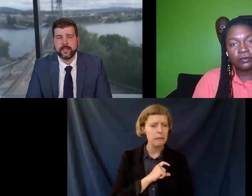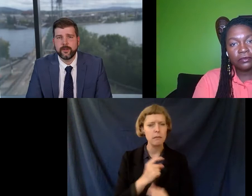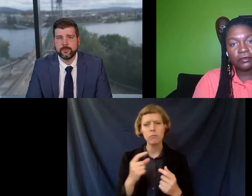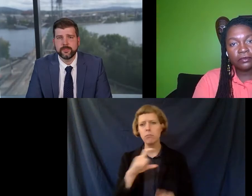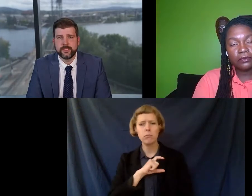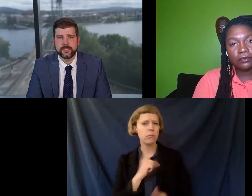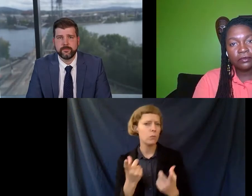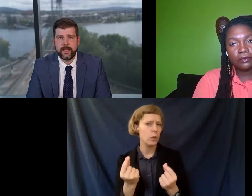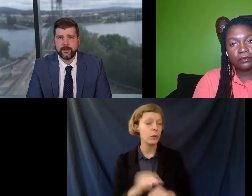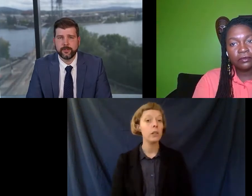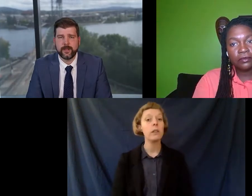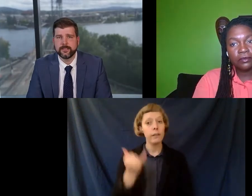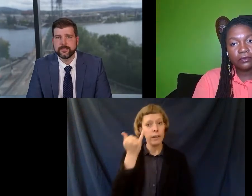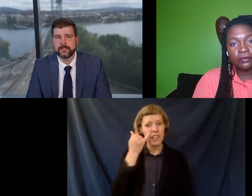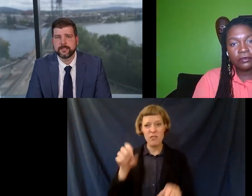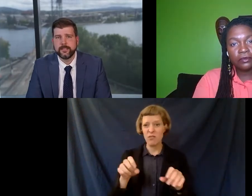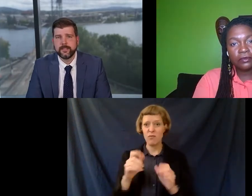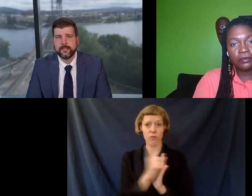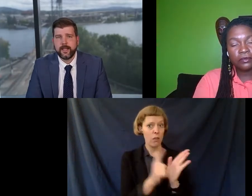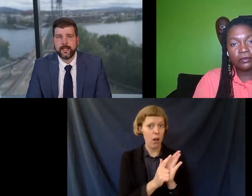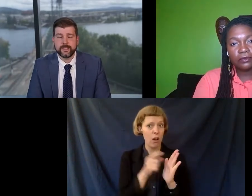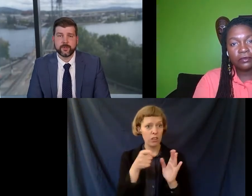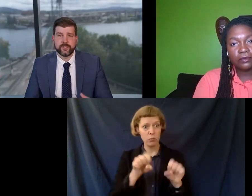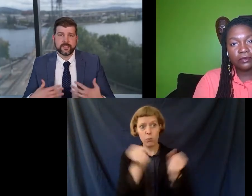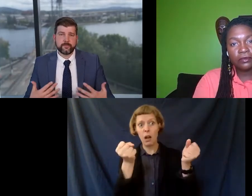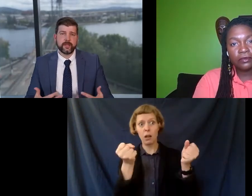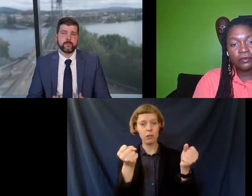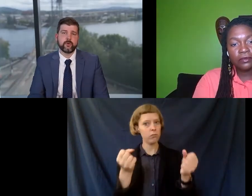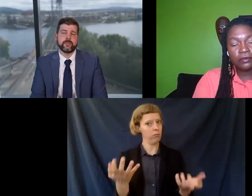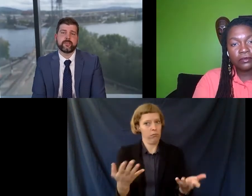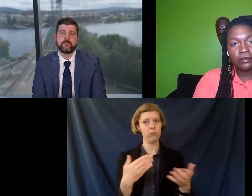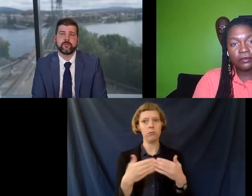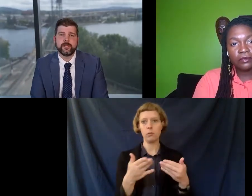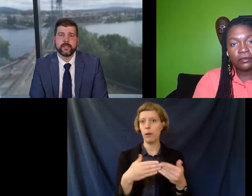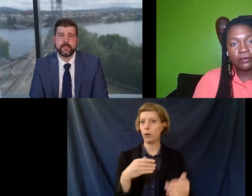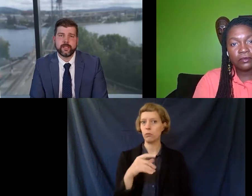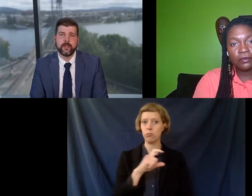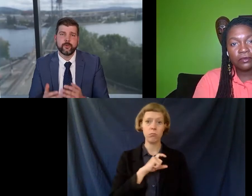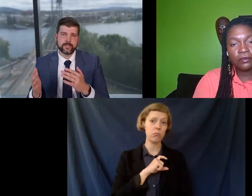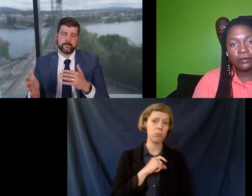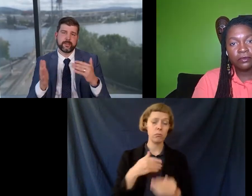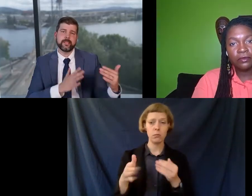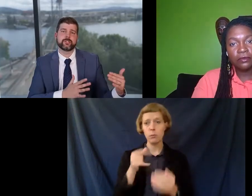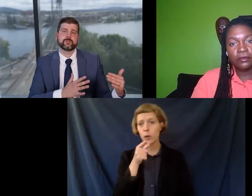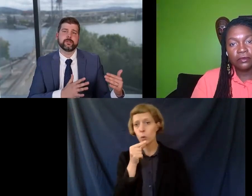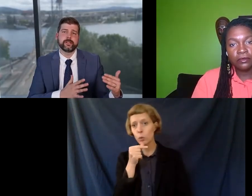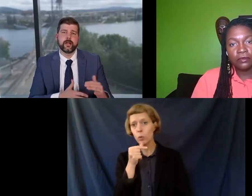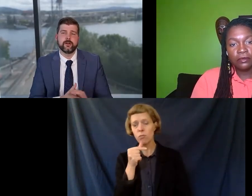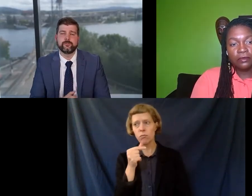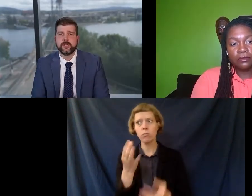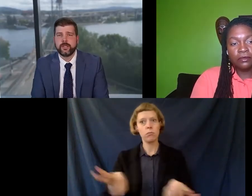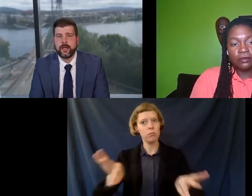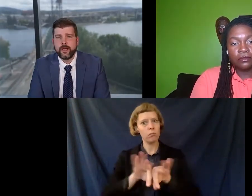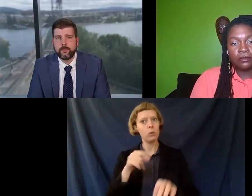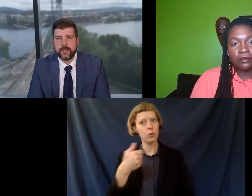held accountable and it doesn't matter your politics. And so this has been an important thing for me and knowing some of the history